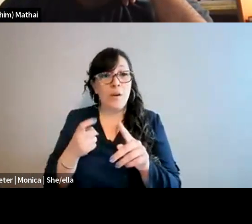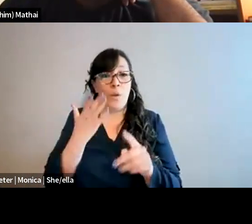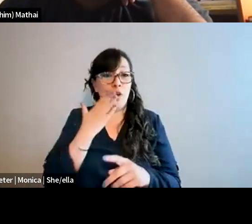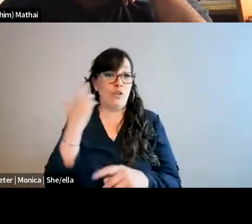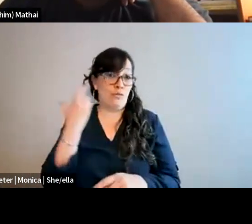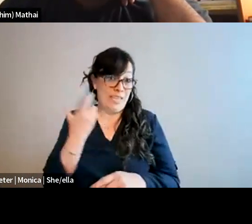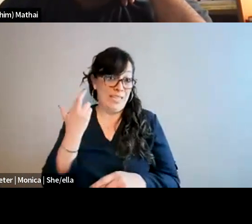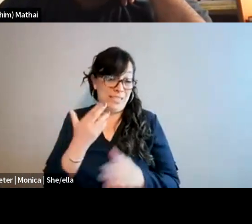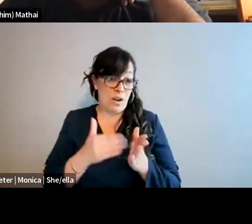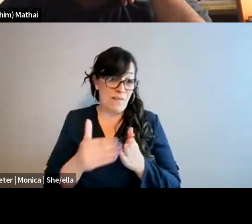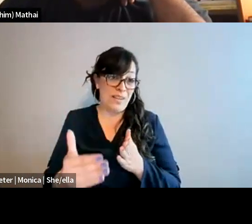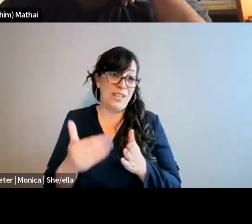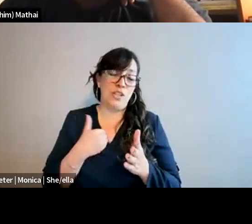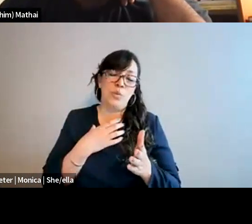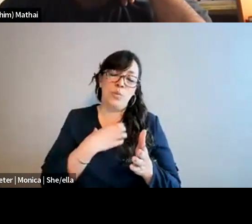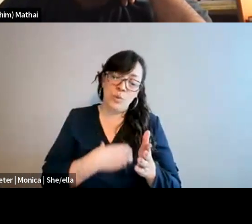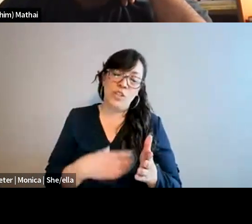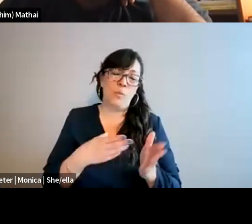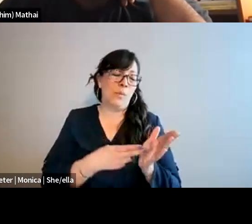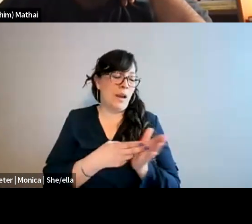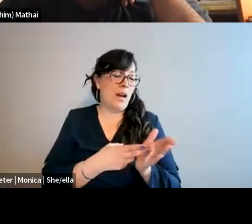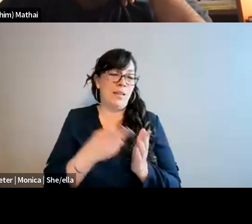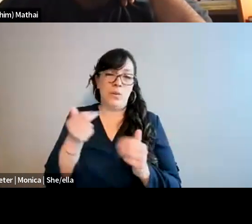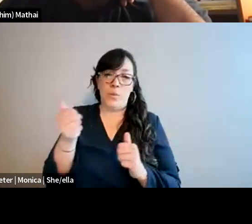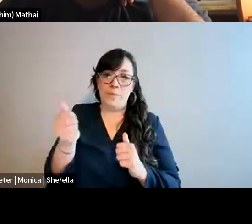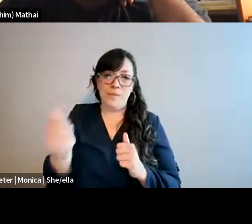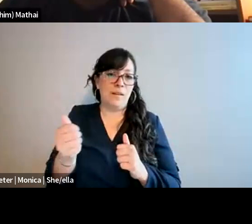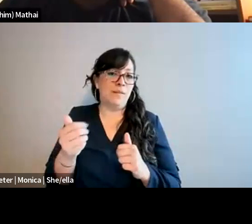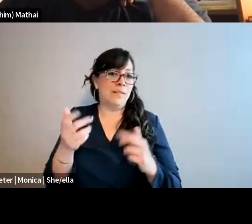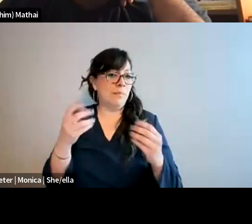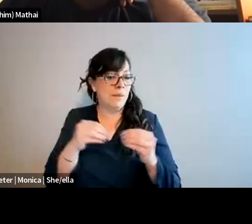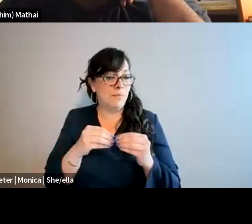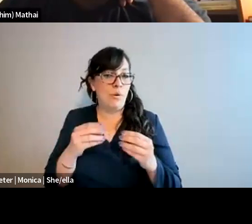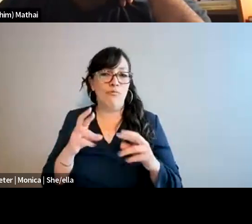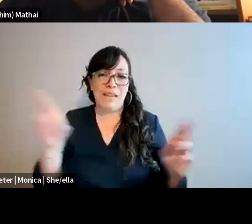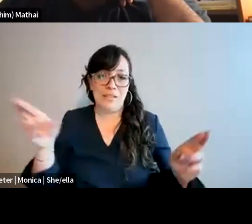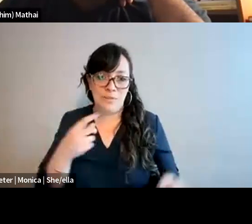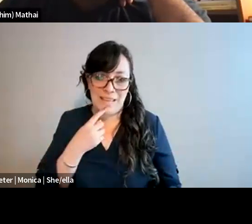reason often. And I just wish they would at least acknowledge that more readily.